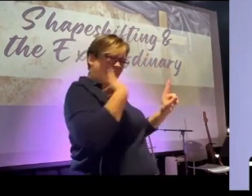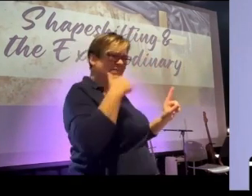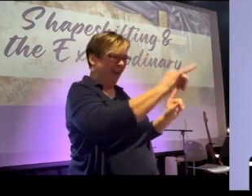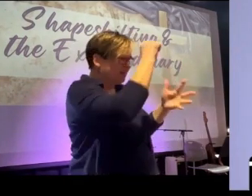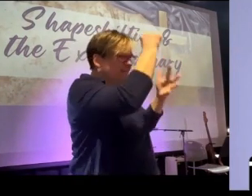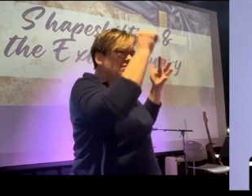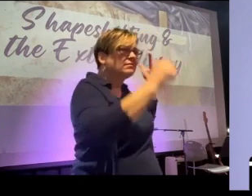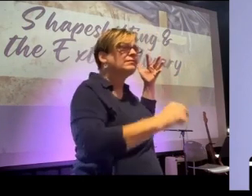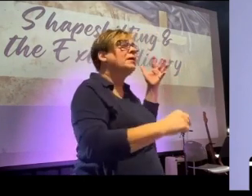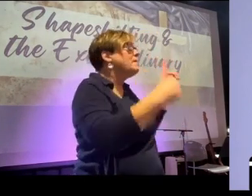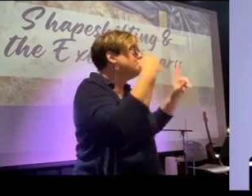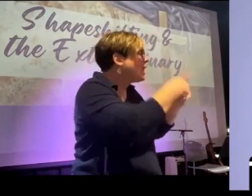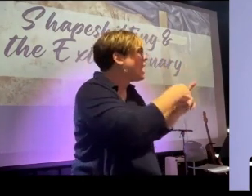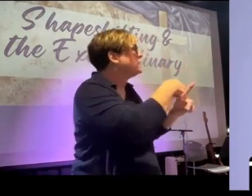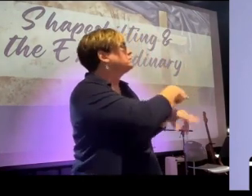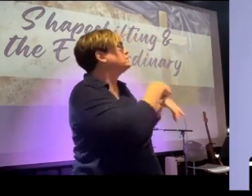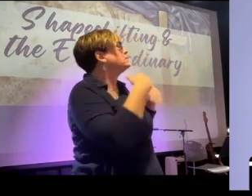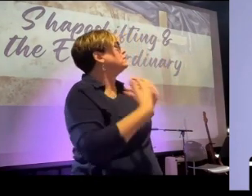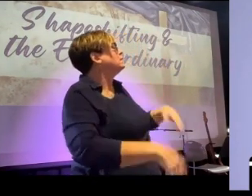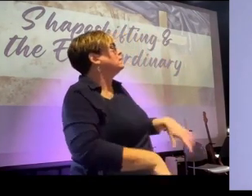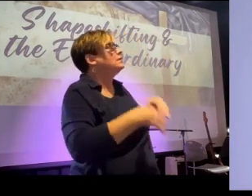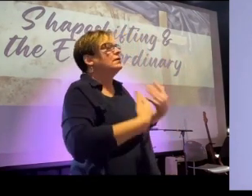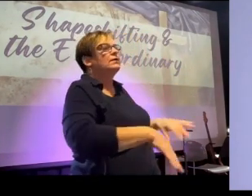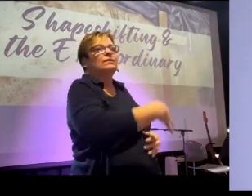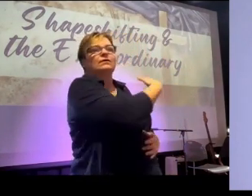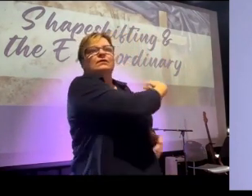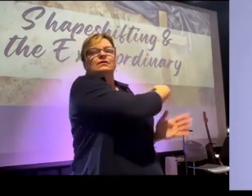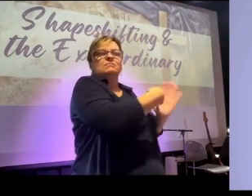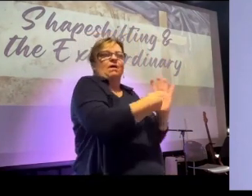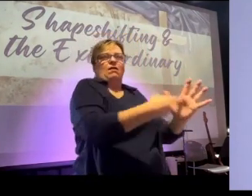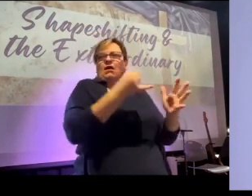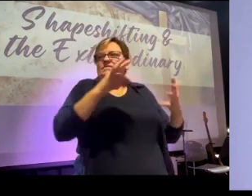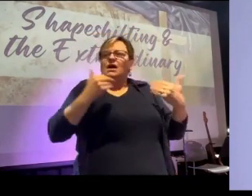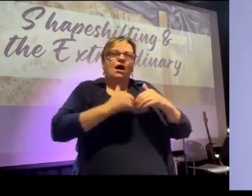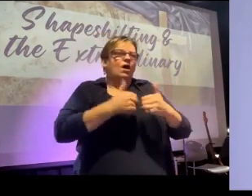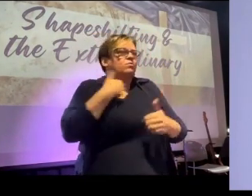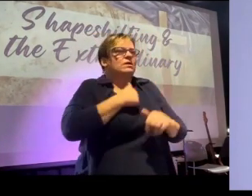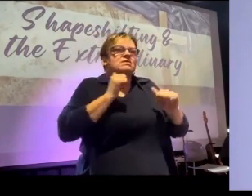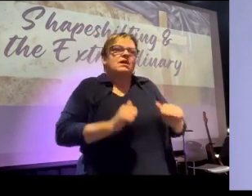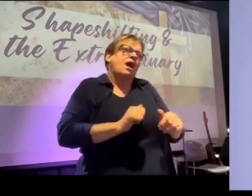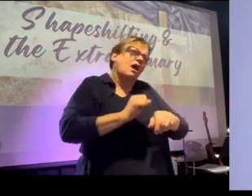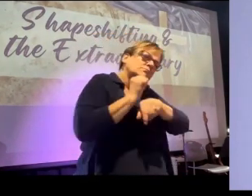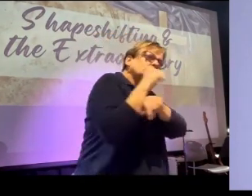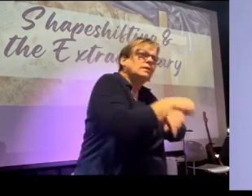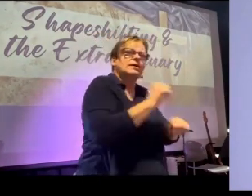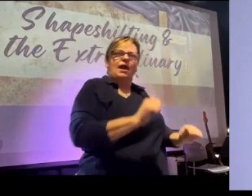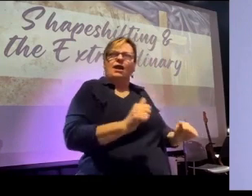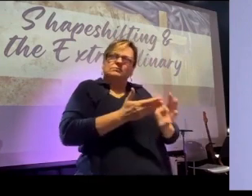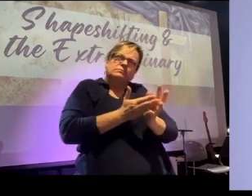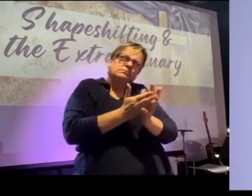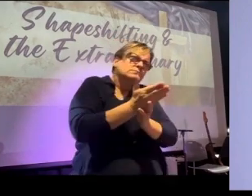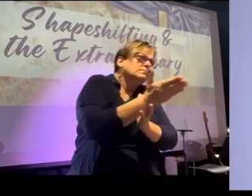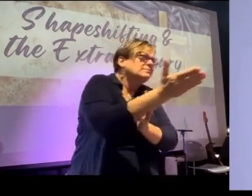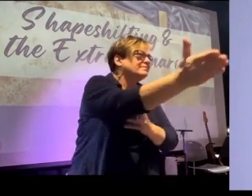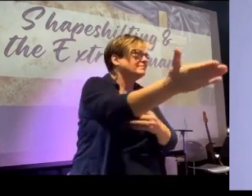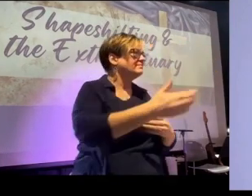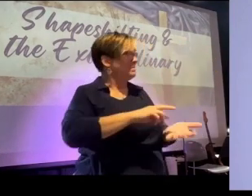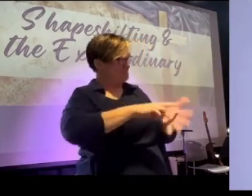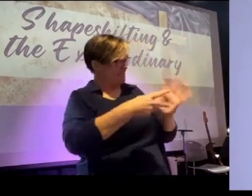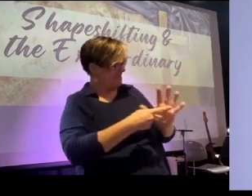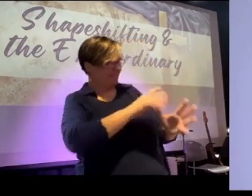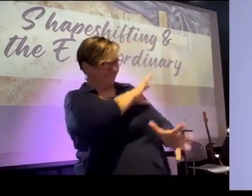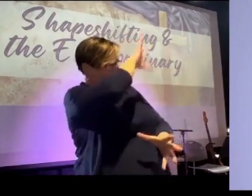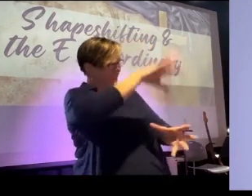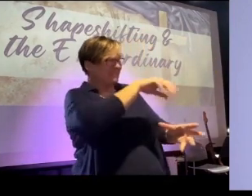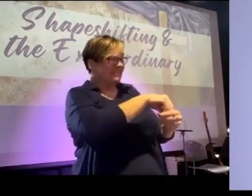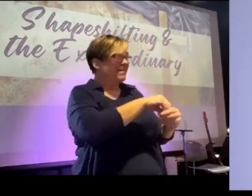The cosmic Christ is the light and the wound. So we bring our entire being